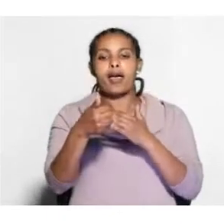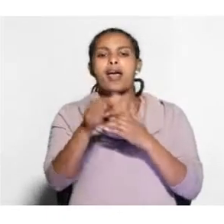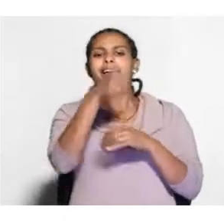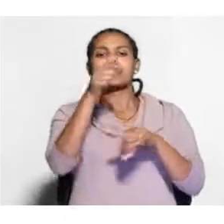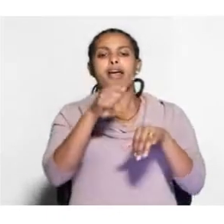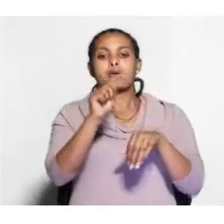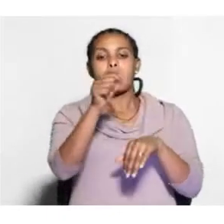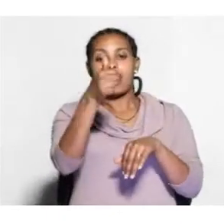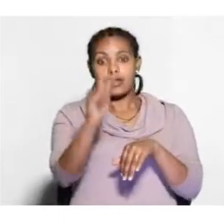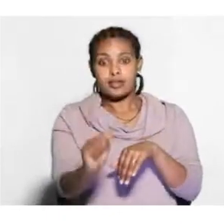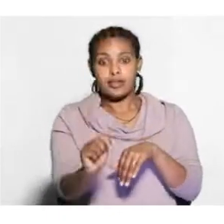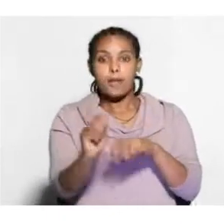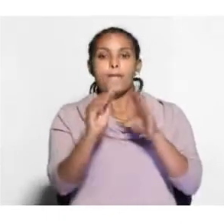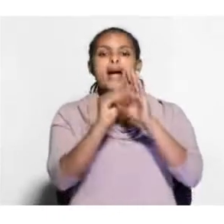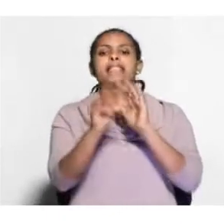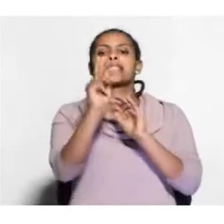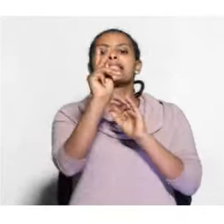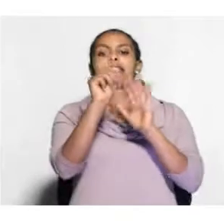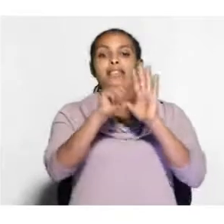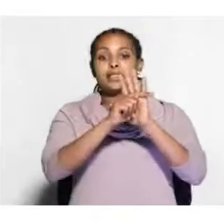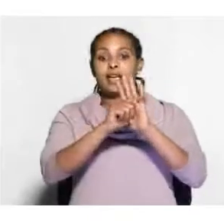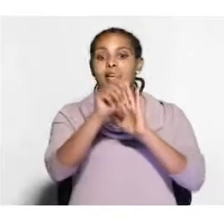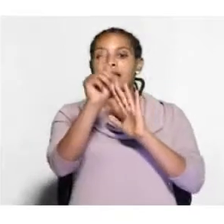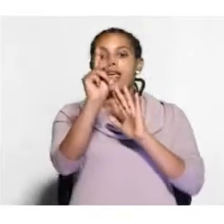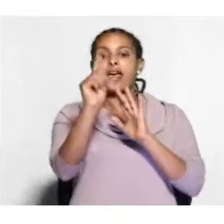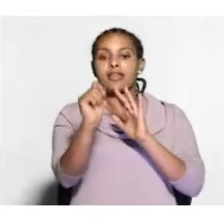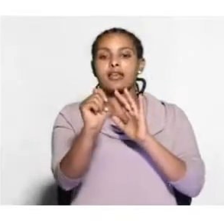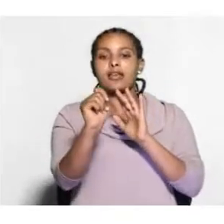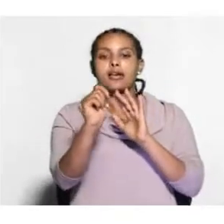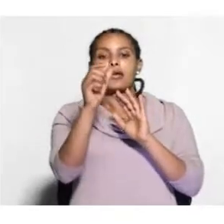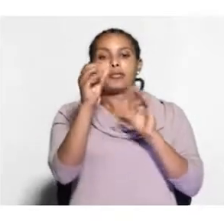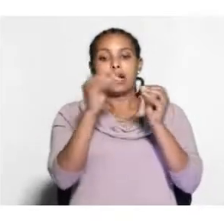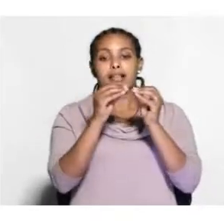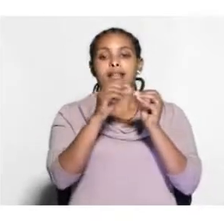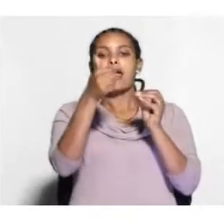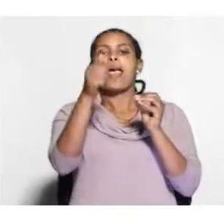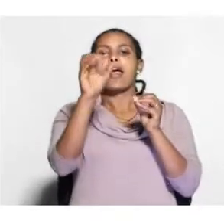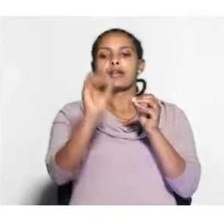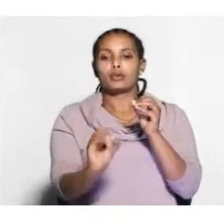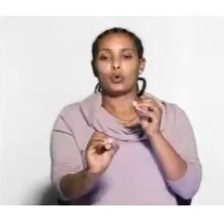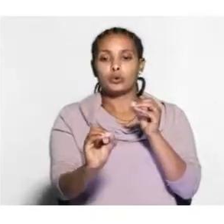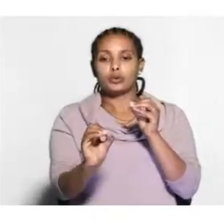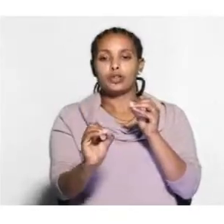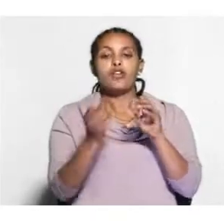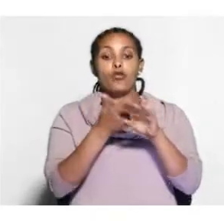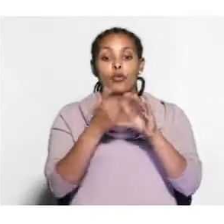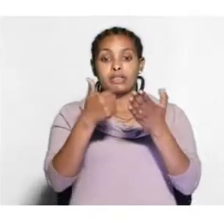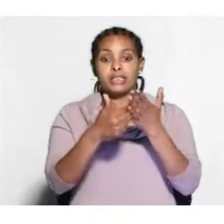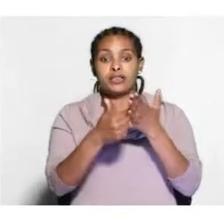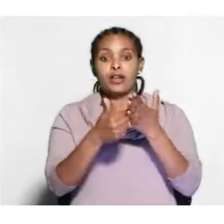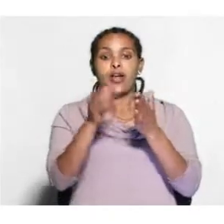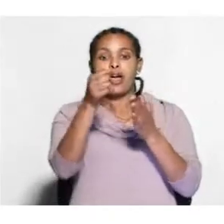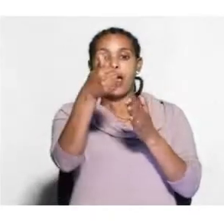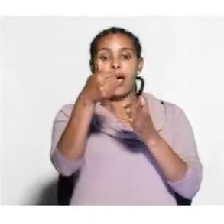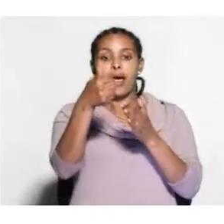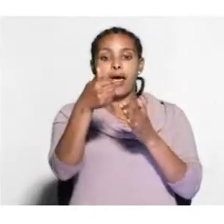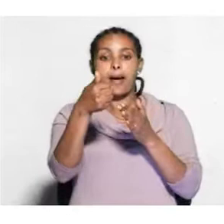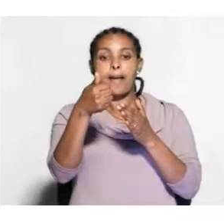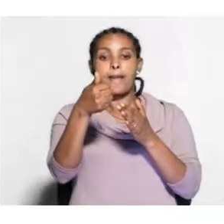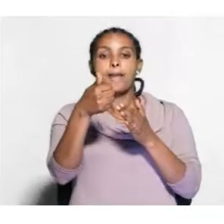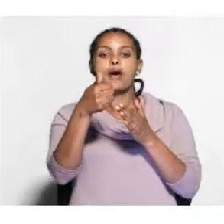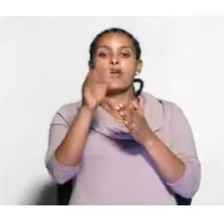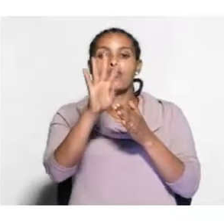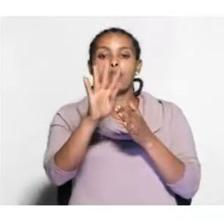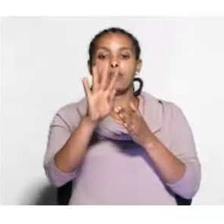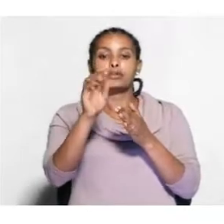any time t equal minus kT plus M naught initial concentration. From this, concentration of M at time